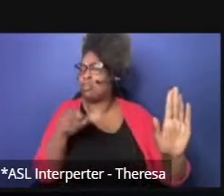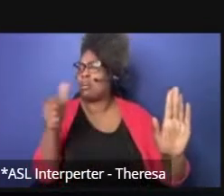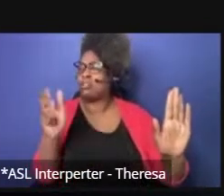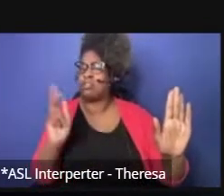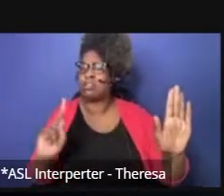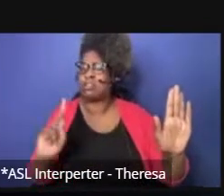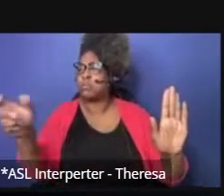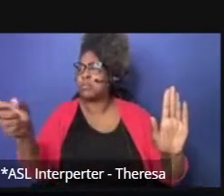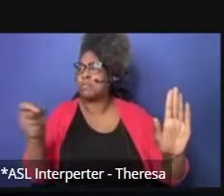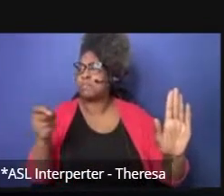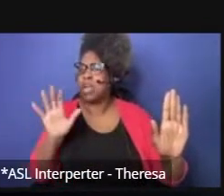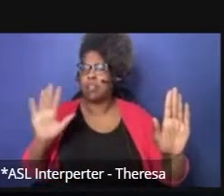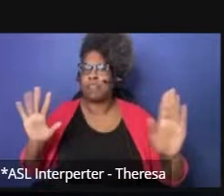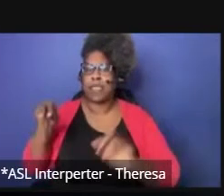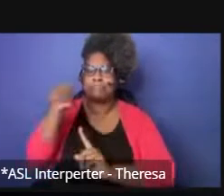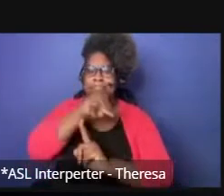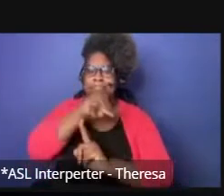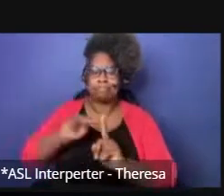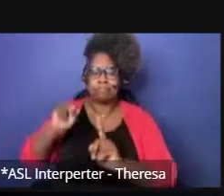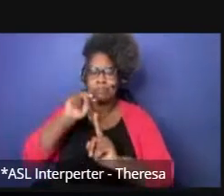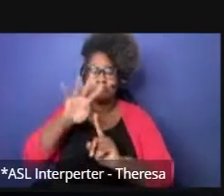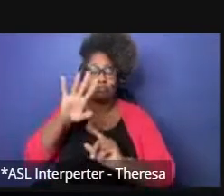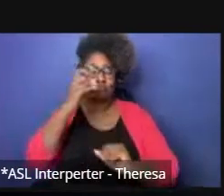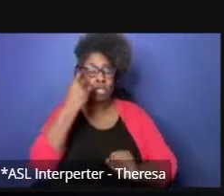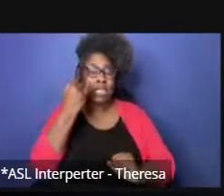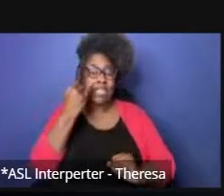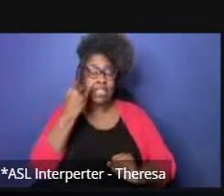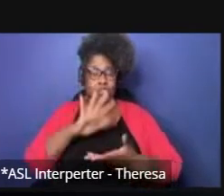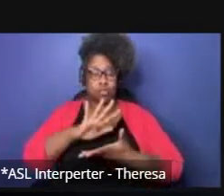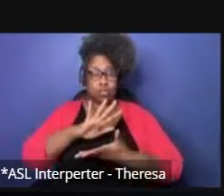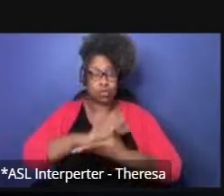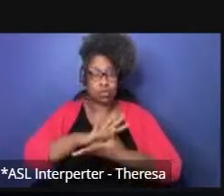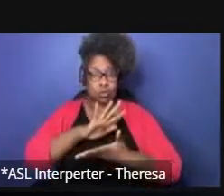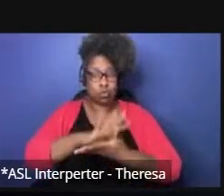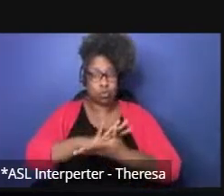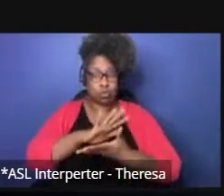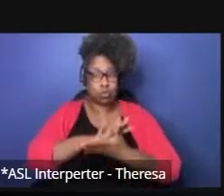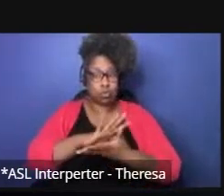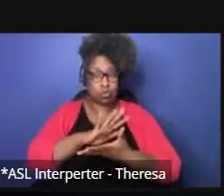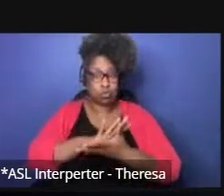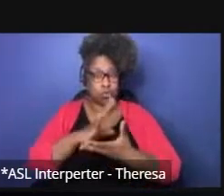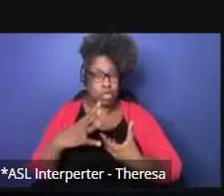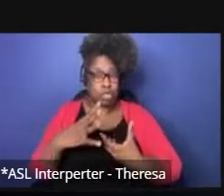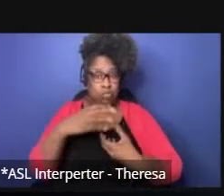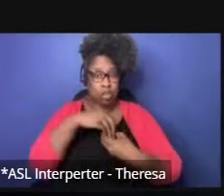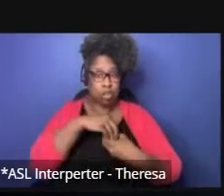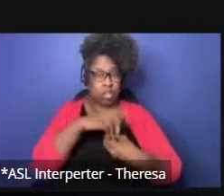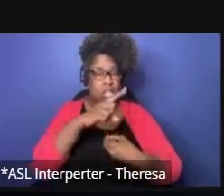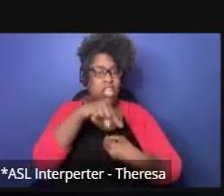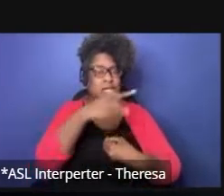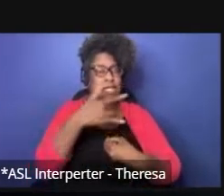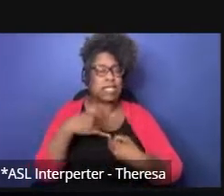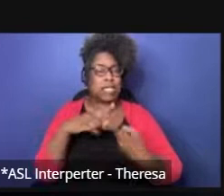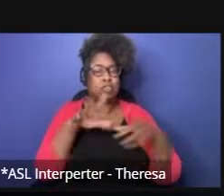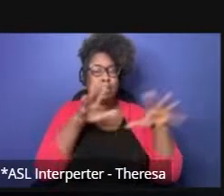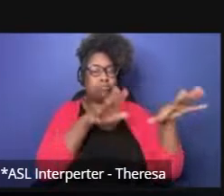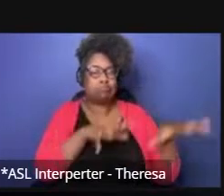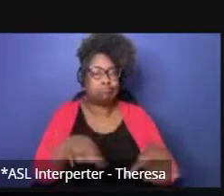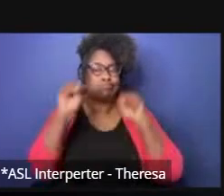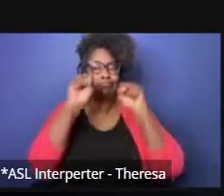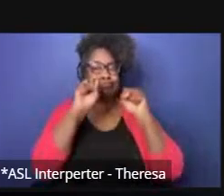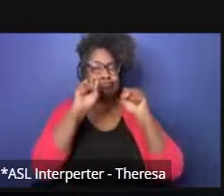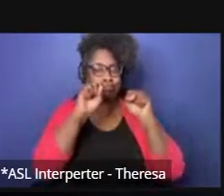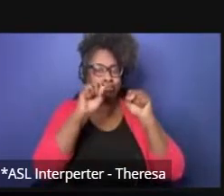when you have kind of a school-based thing, they tend to dominate sometimes, and we want to hear